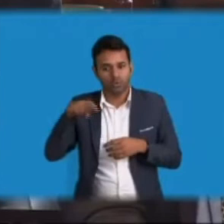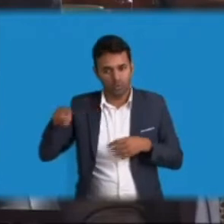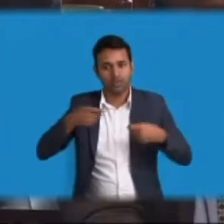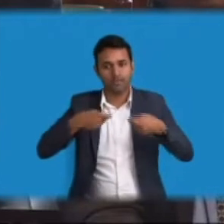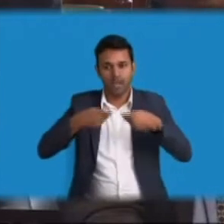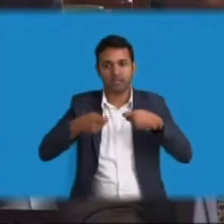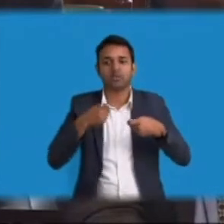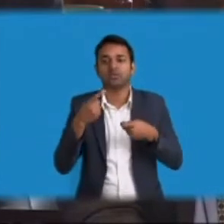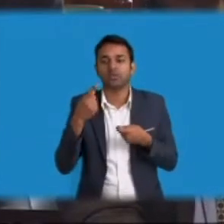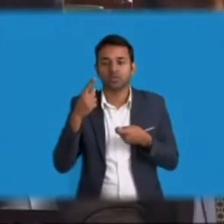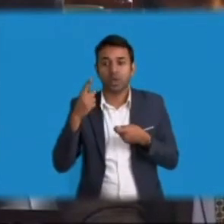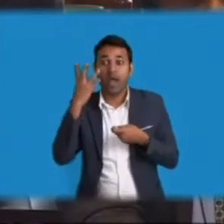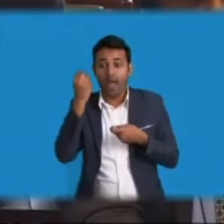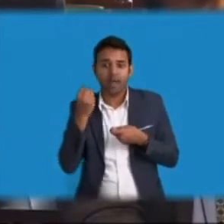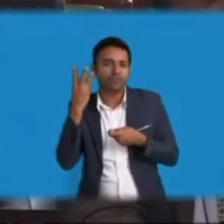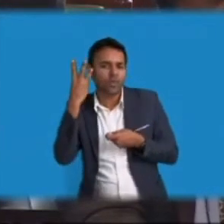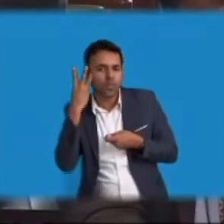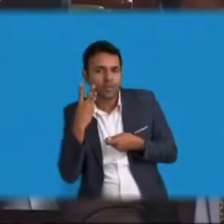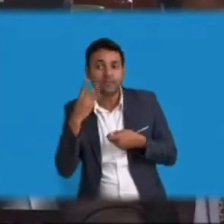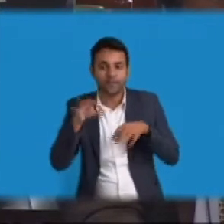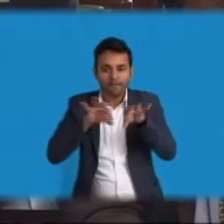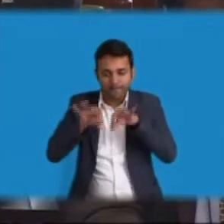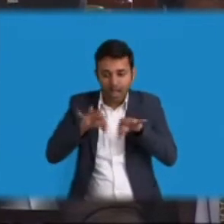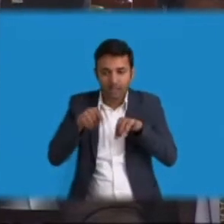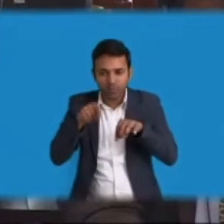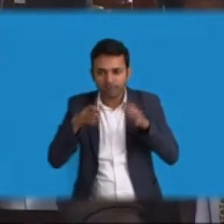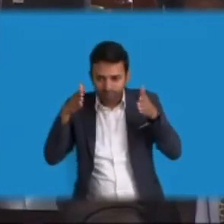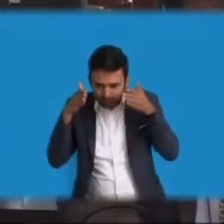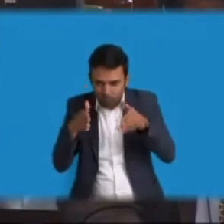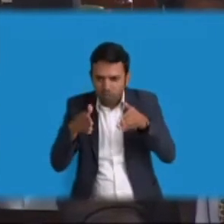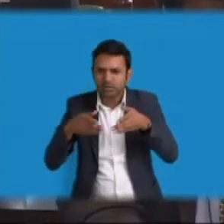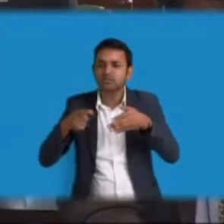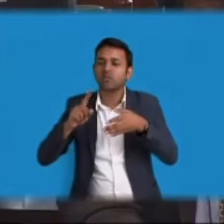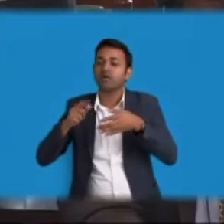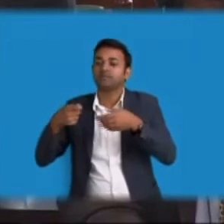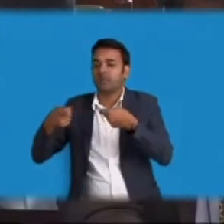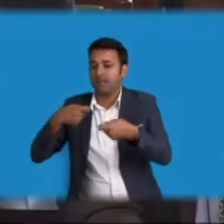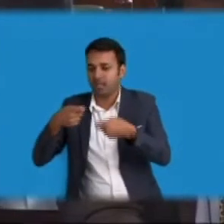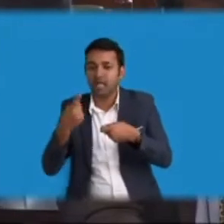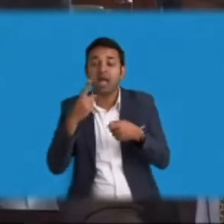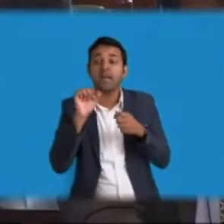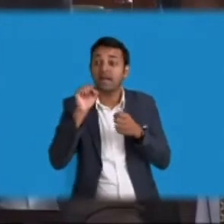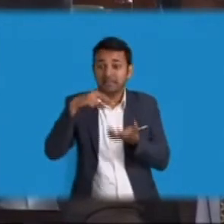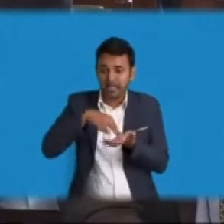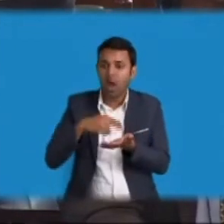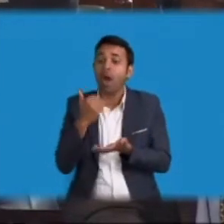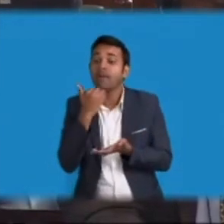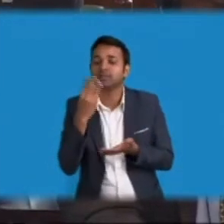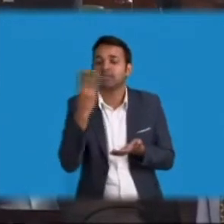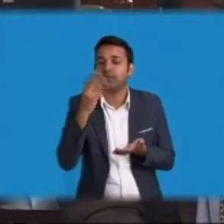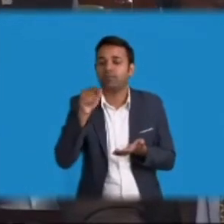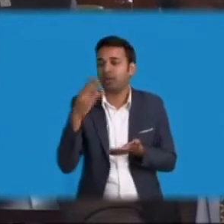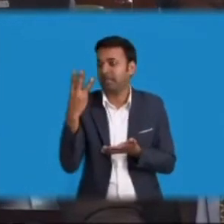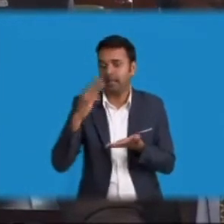planning stage. The market and modern bus stand was built at a total cost of $13.3 million. The old market site will